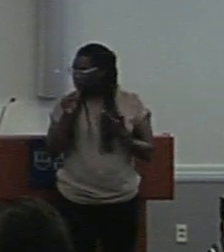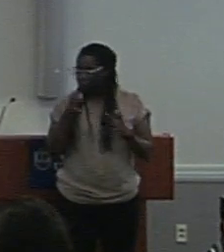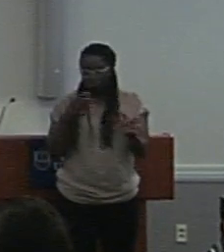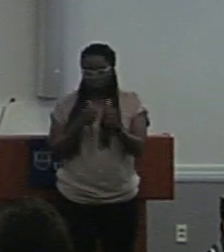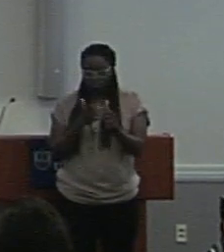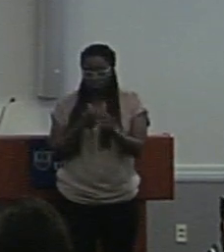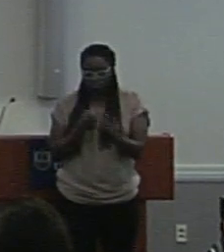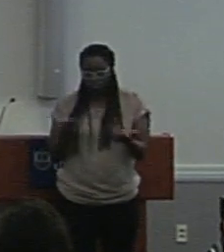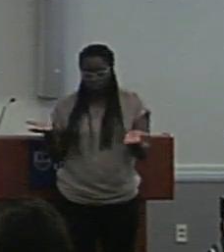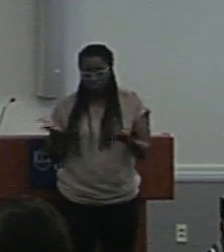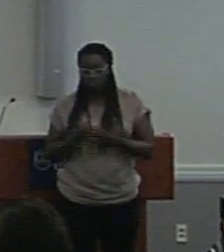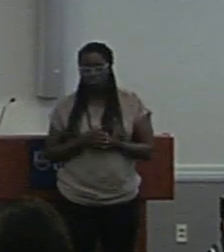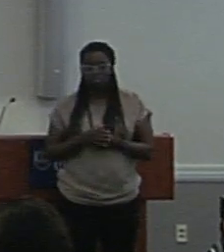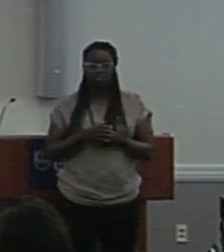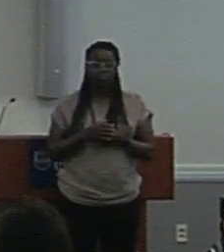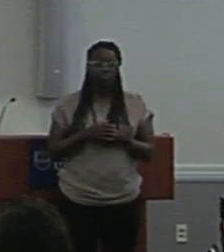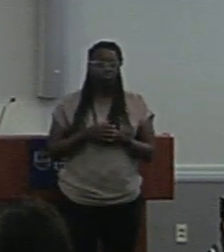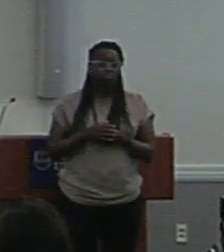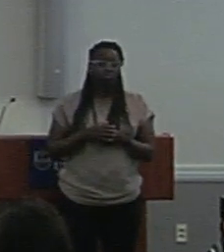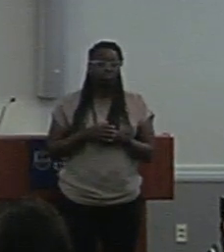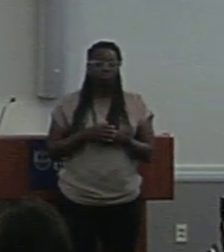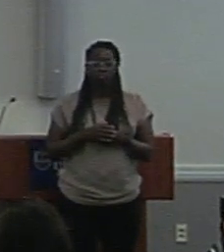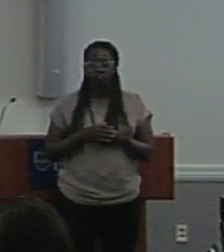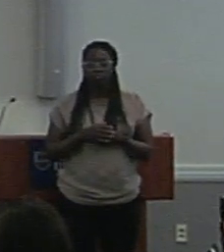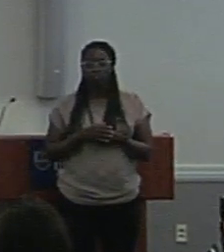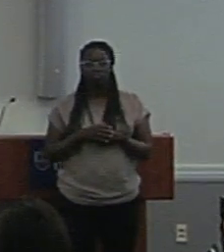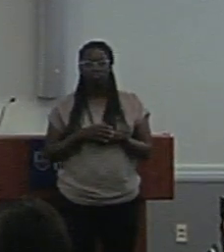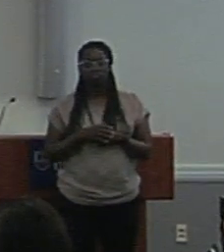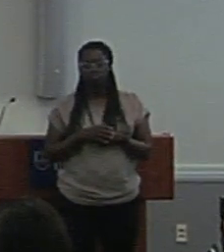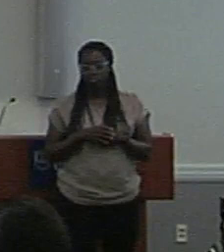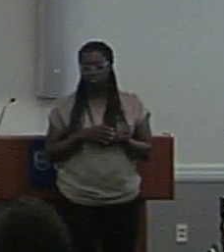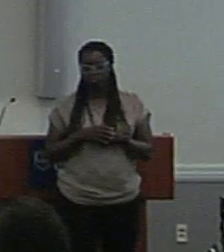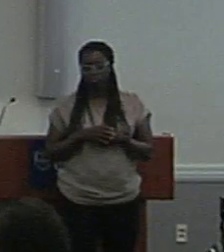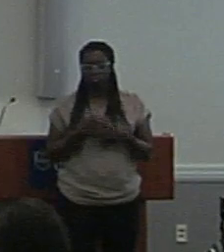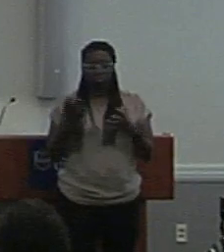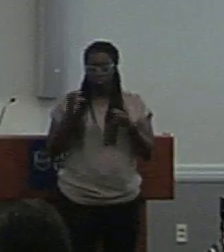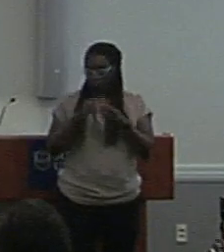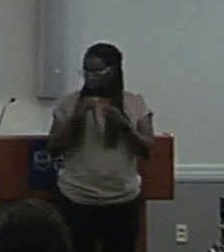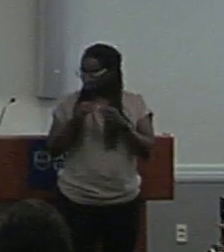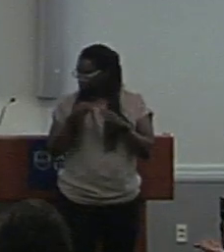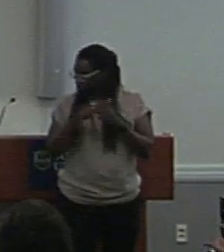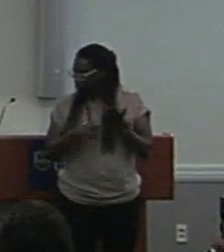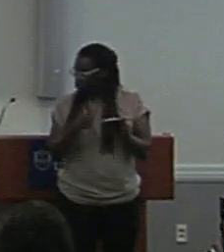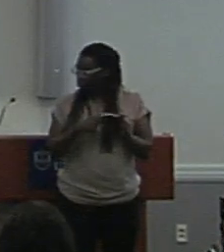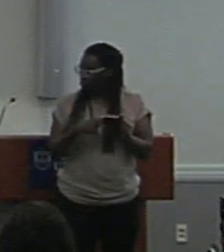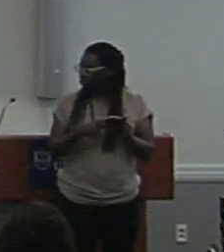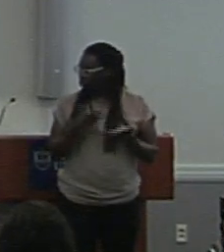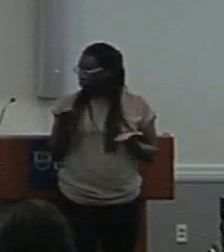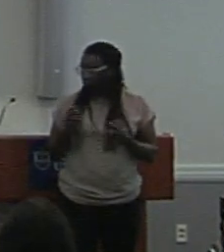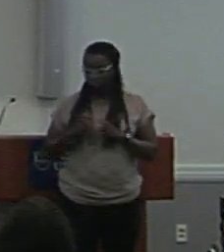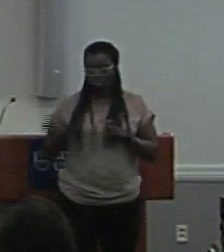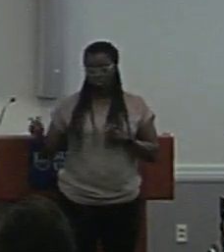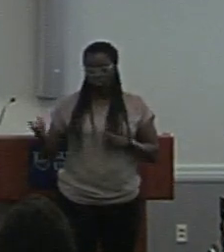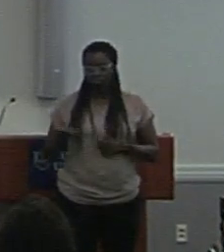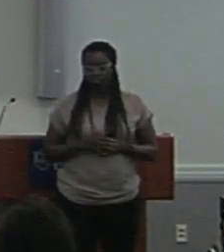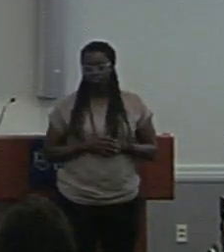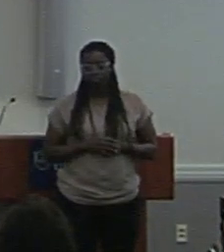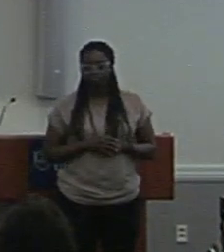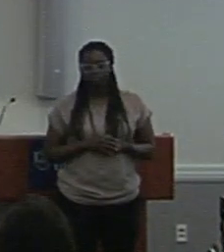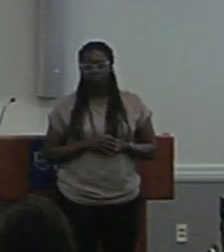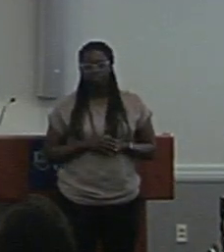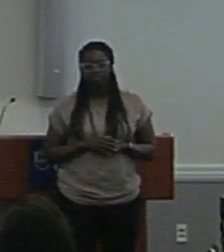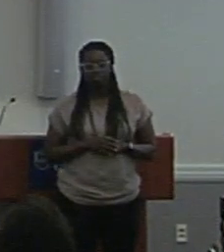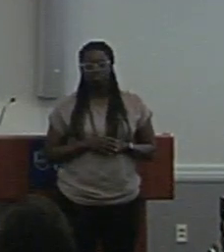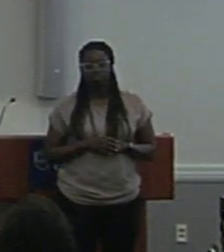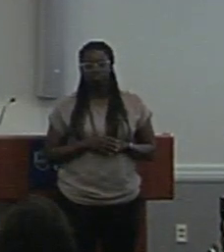or anything that they're looking forward to. If you want to talk in more detail about anything, please do so. This meeting is really to introduce